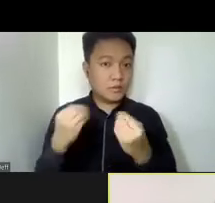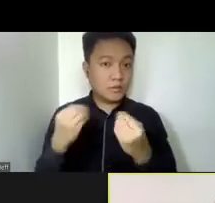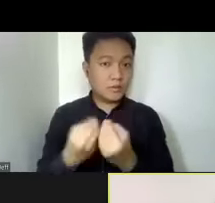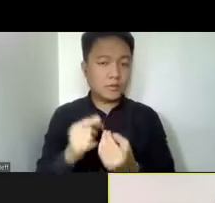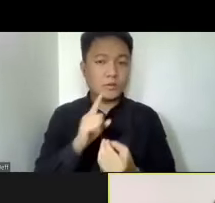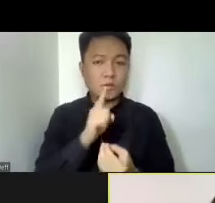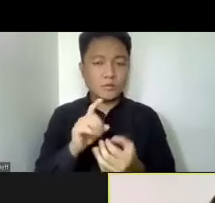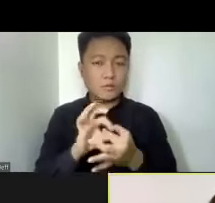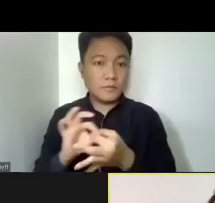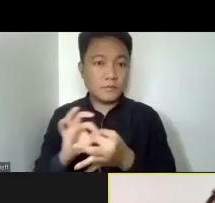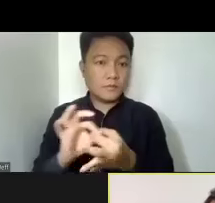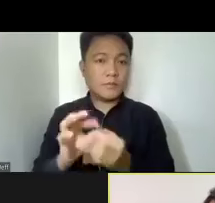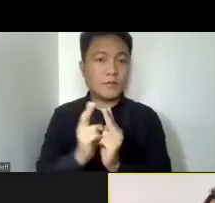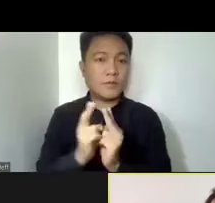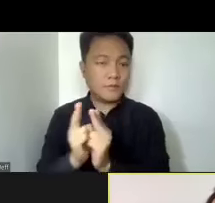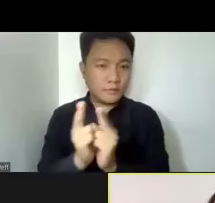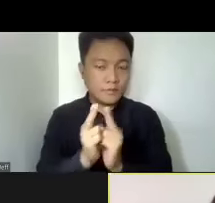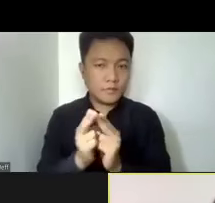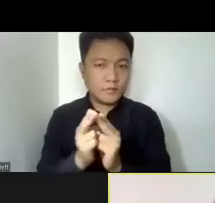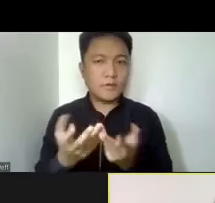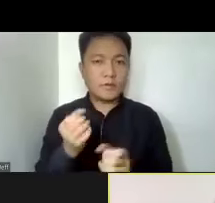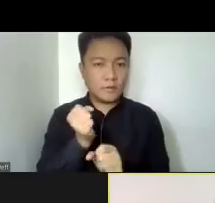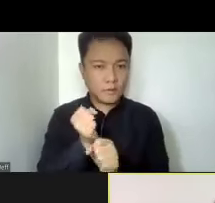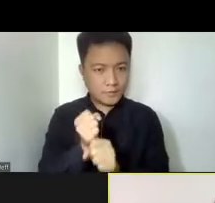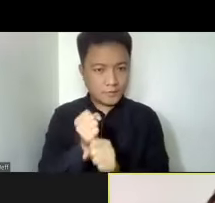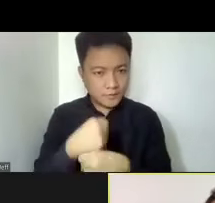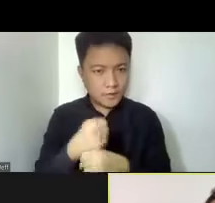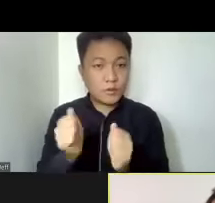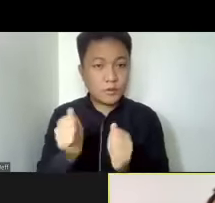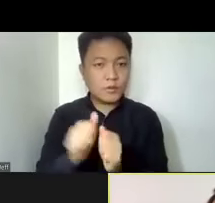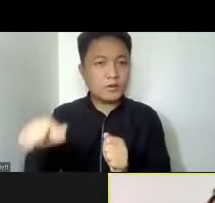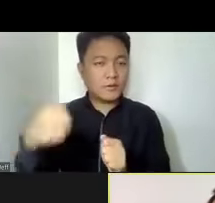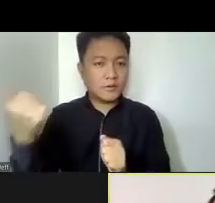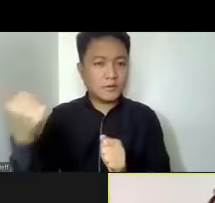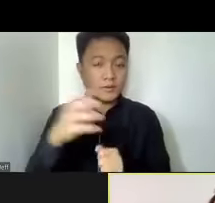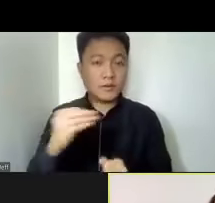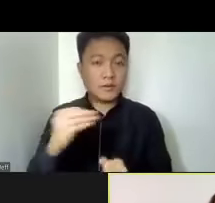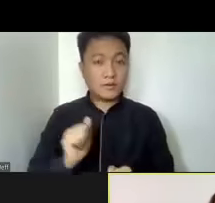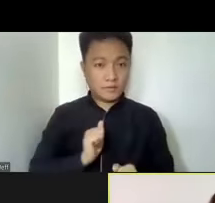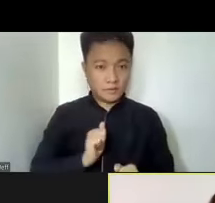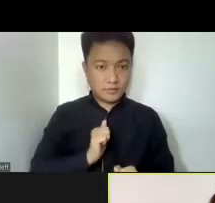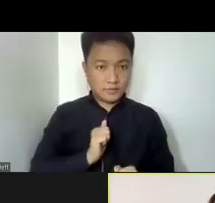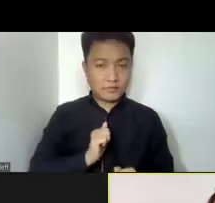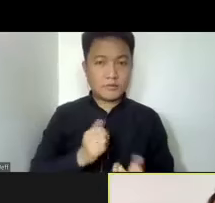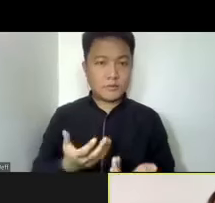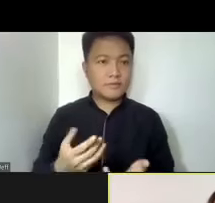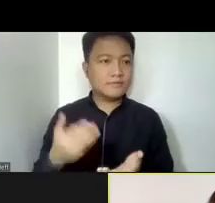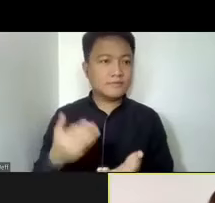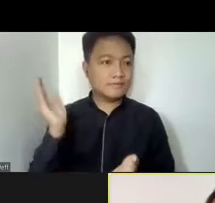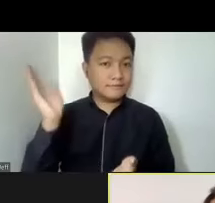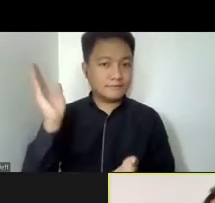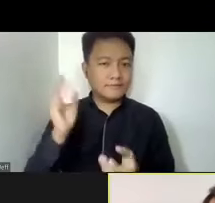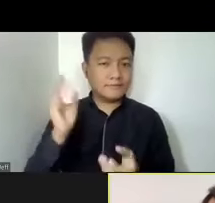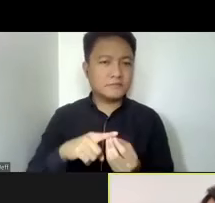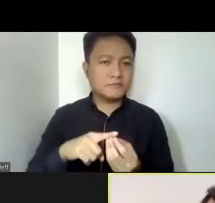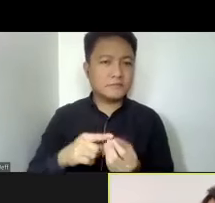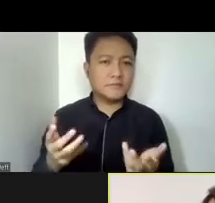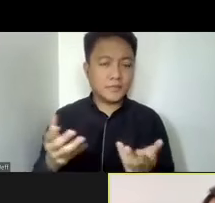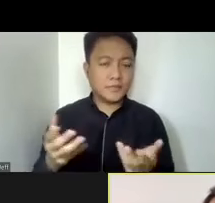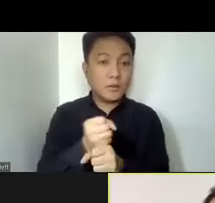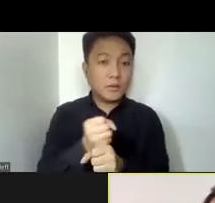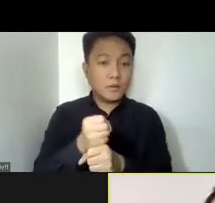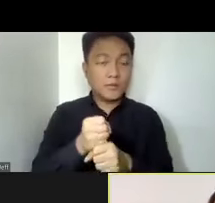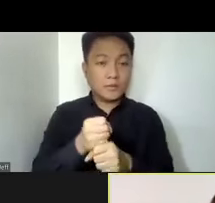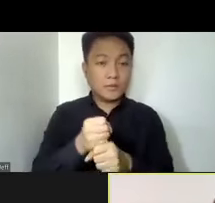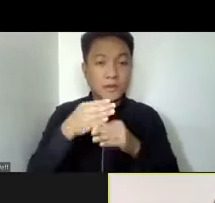She also talked about the Coffee for Peace value chain from farm to shelf, resulting in improvement in the farming community across